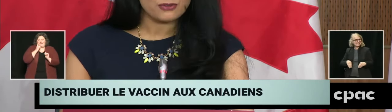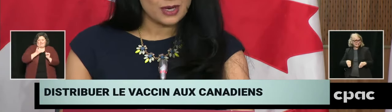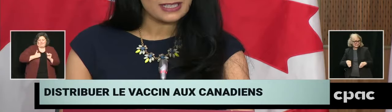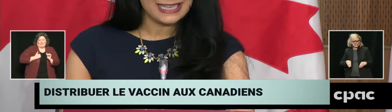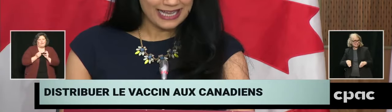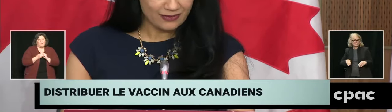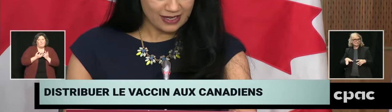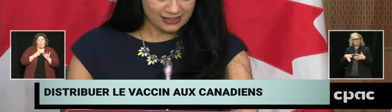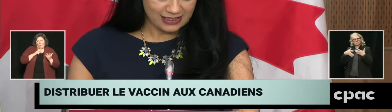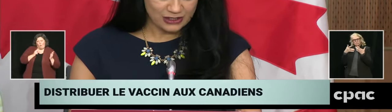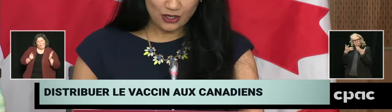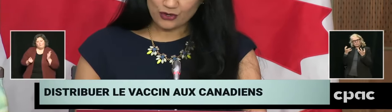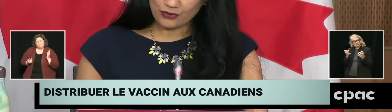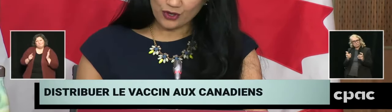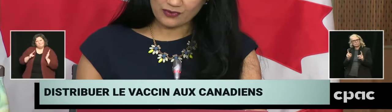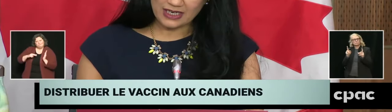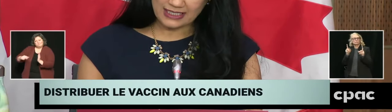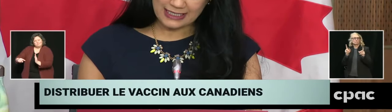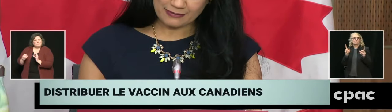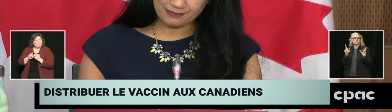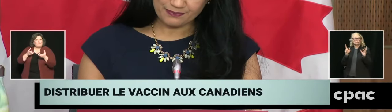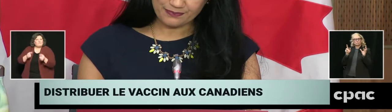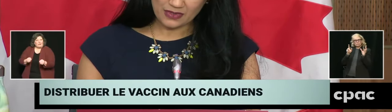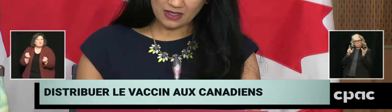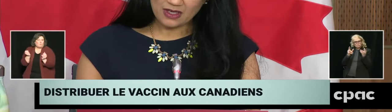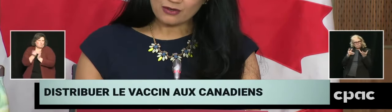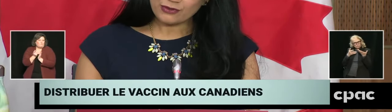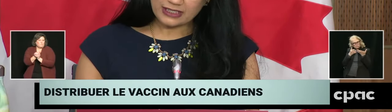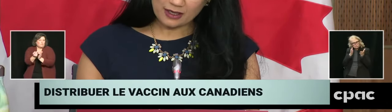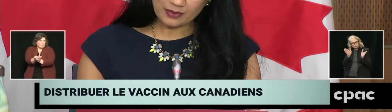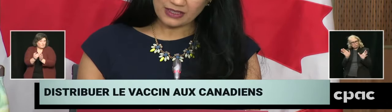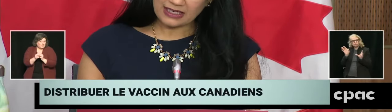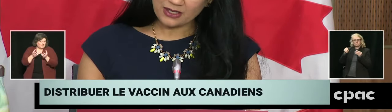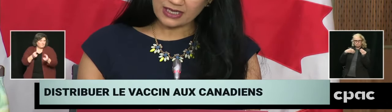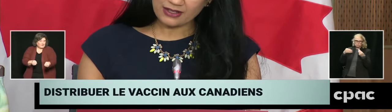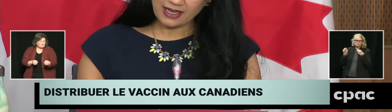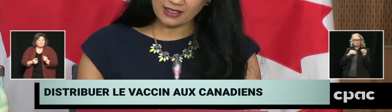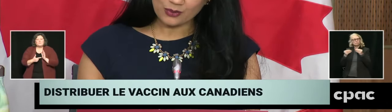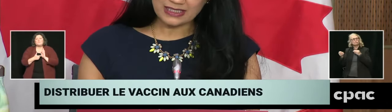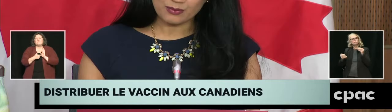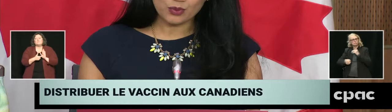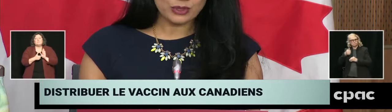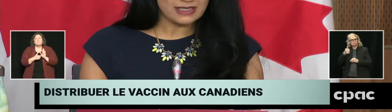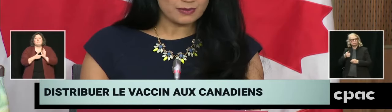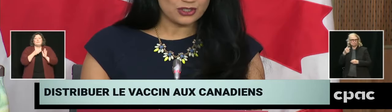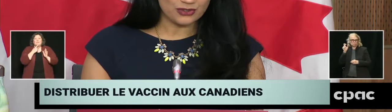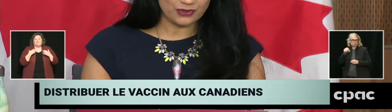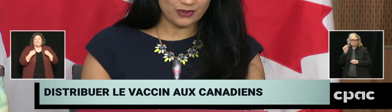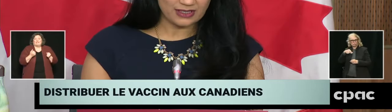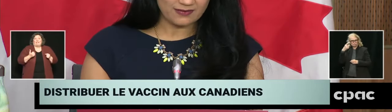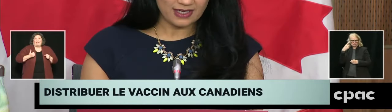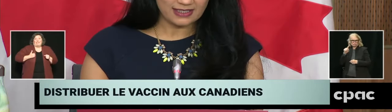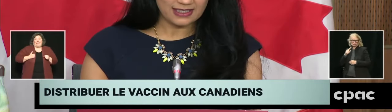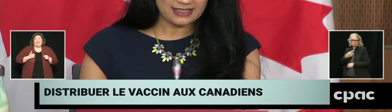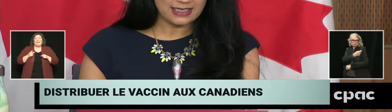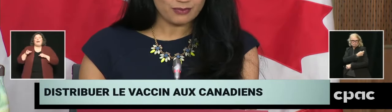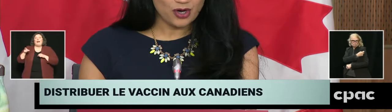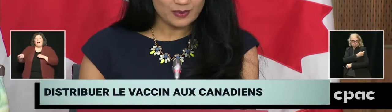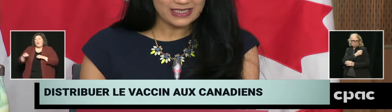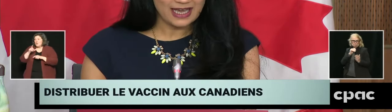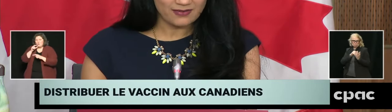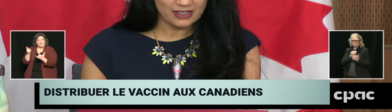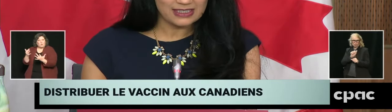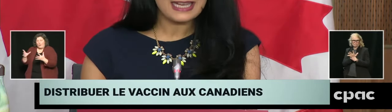authorization of drugs and vaccines for COVID-19. For example, it allows Health Canada to accept rolling submissions for drugs and vaccines that